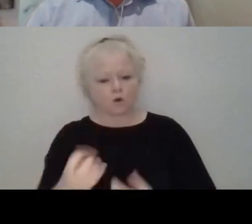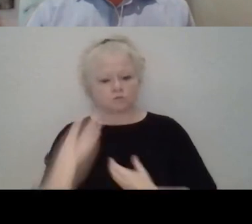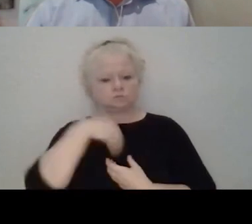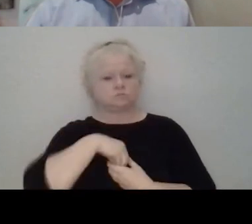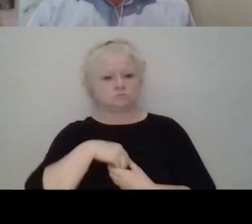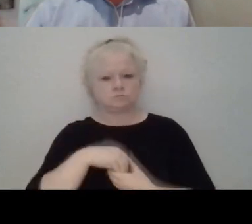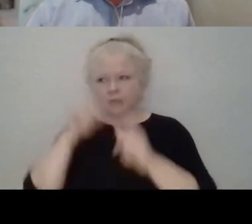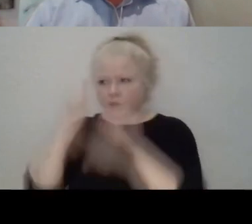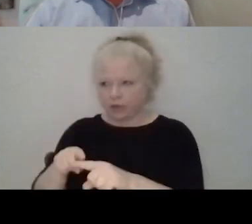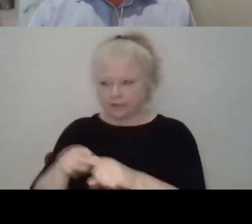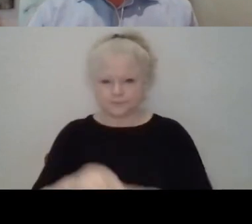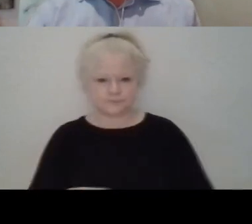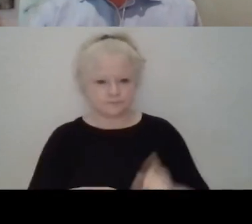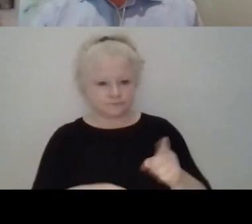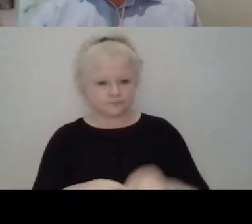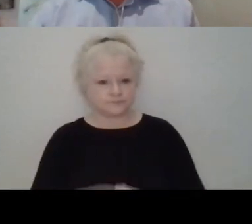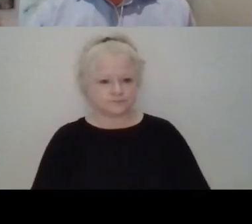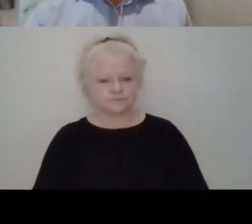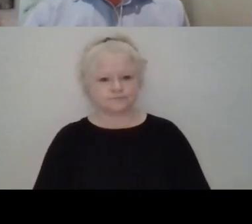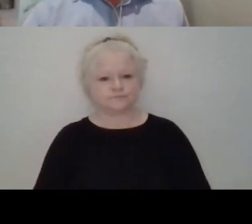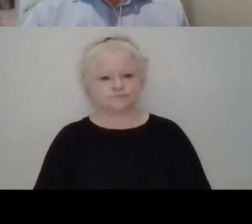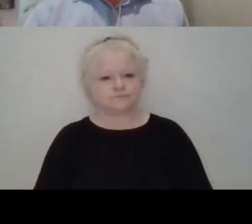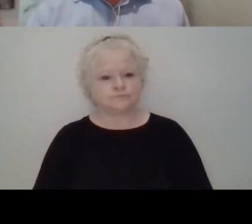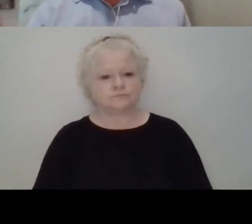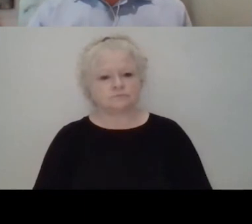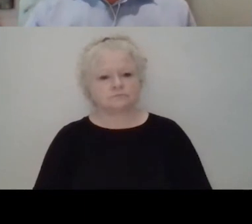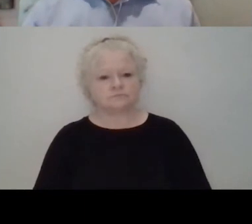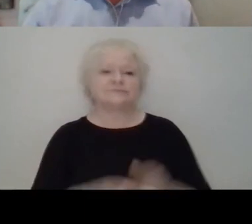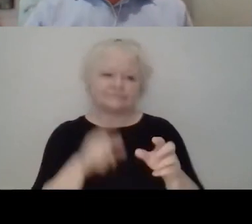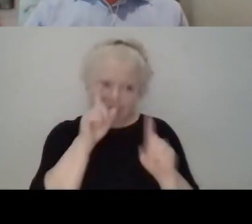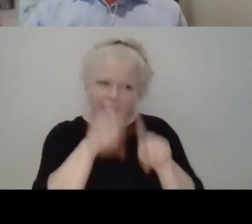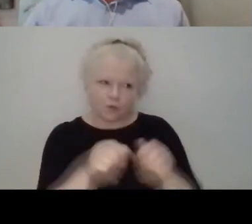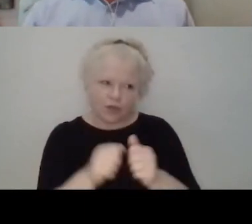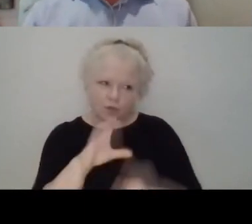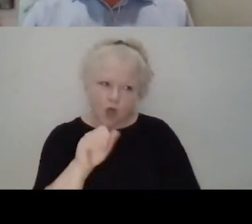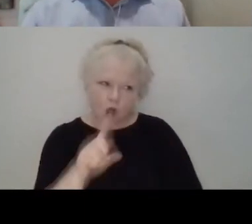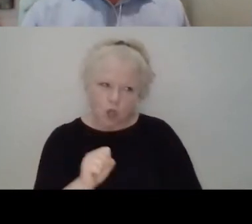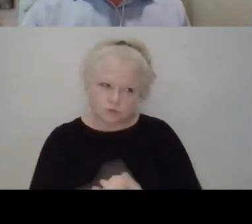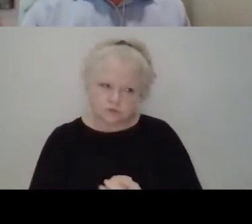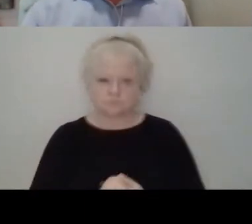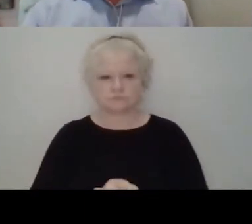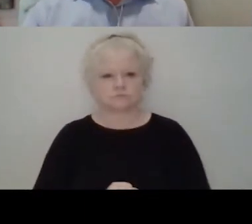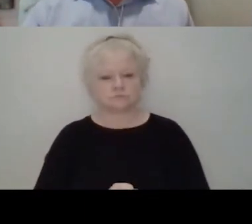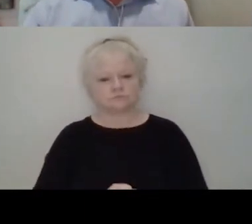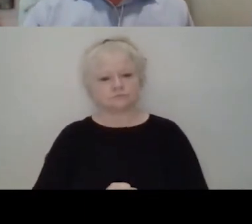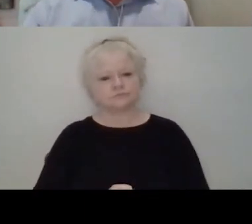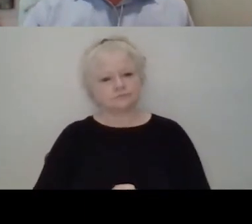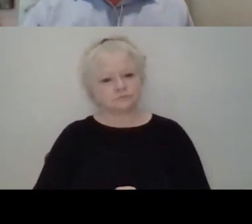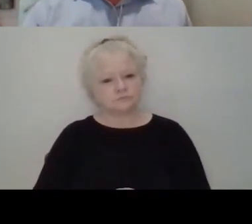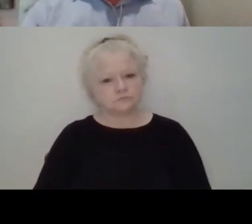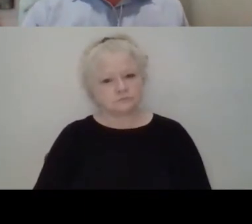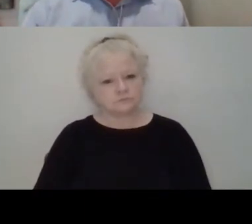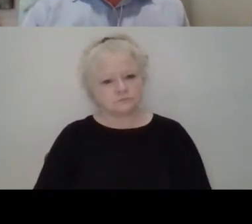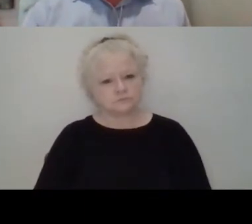completely agree. Héctor, what about you? Besides what Carlos said, I really agree with it. It's just that